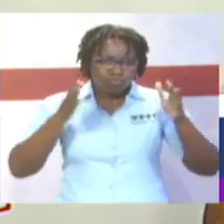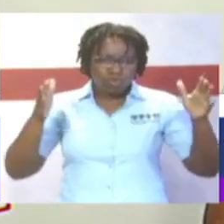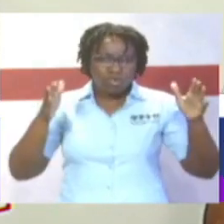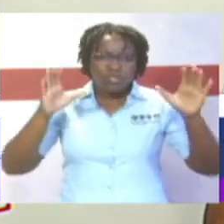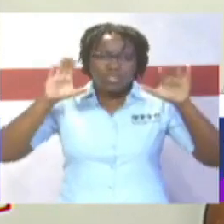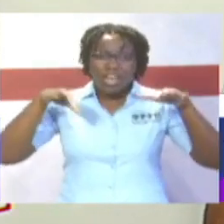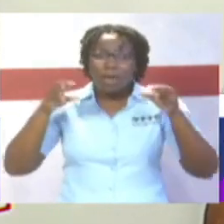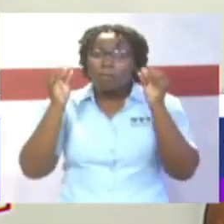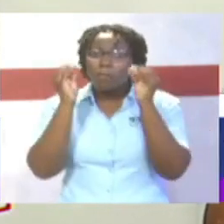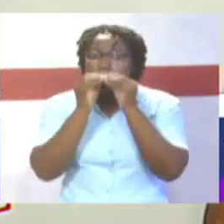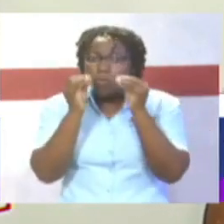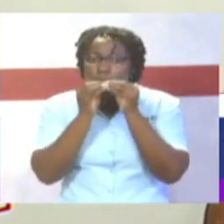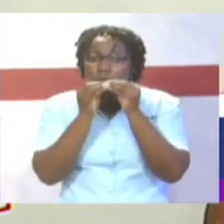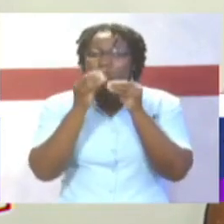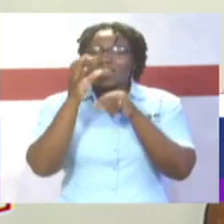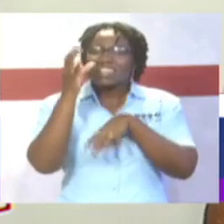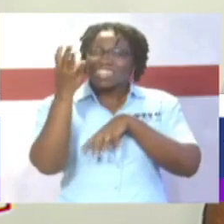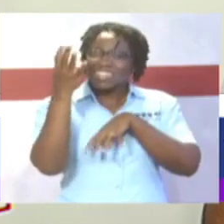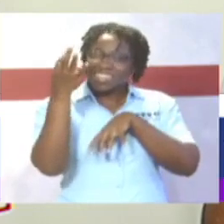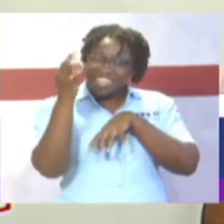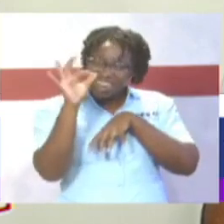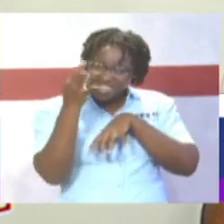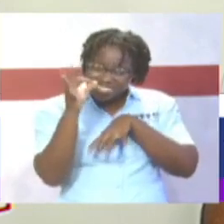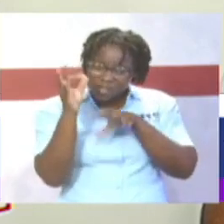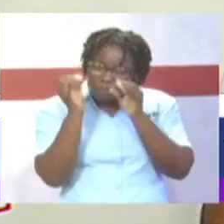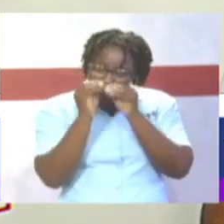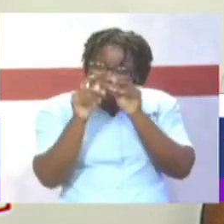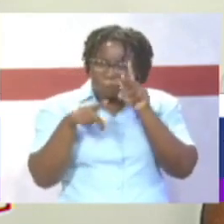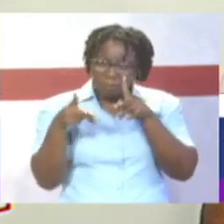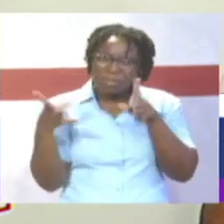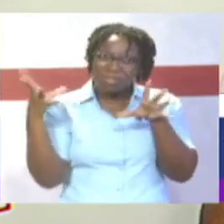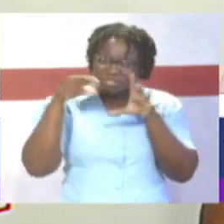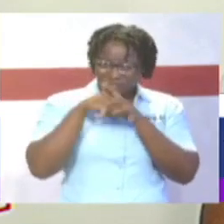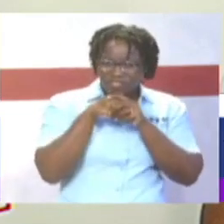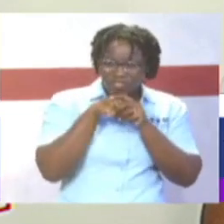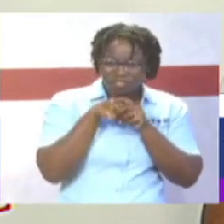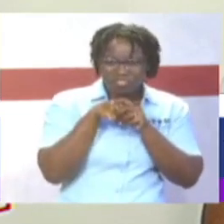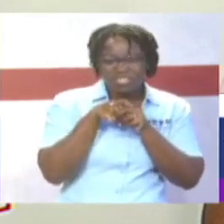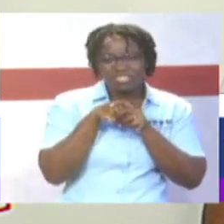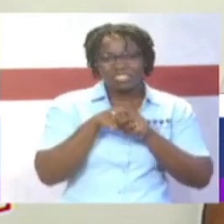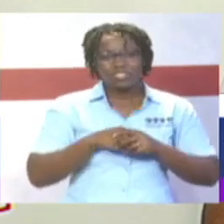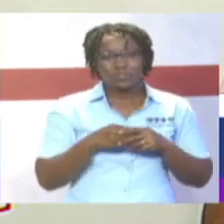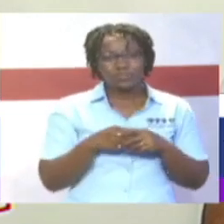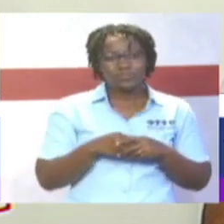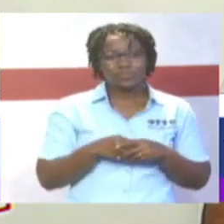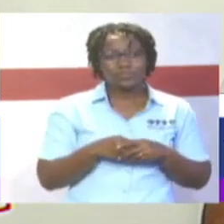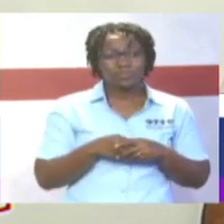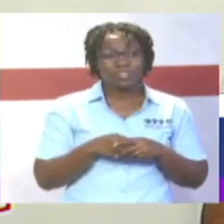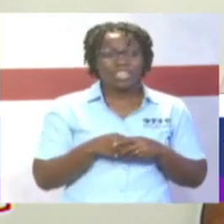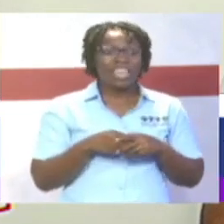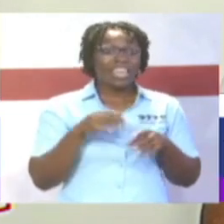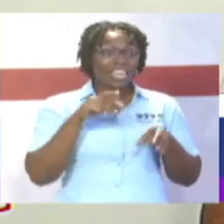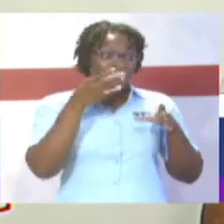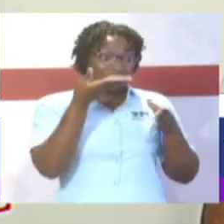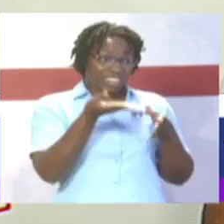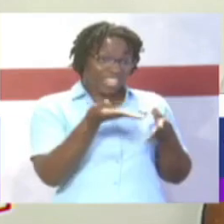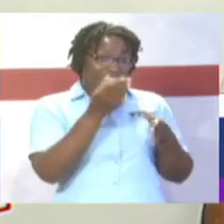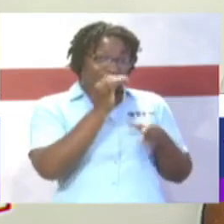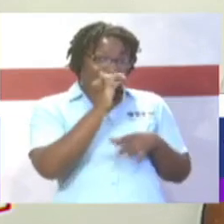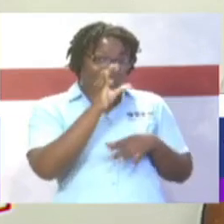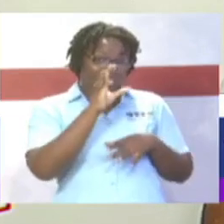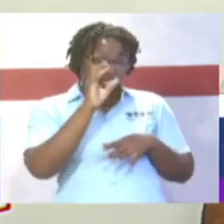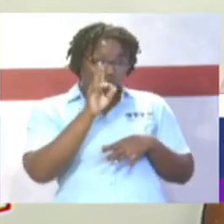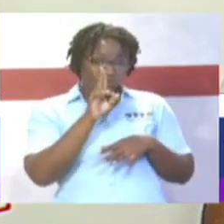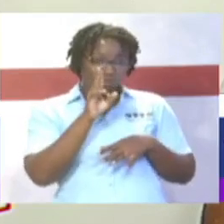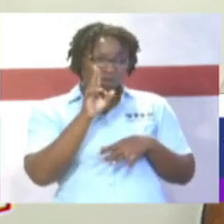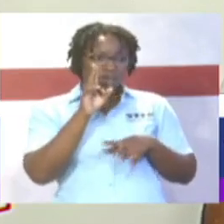approximately 19 extra patients. Patients in the ICU need continuous monitoring with a cocktail